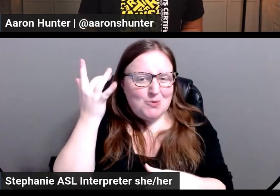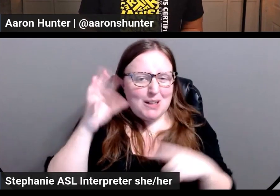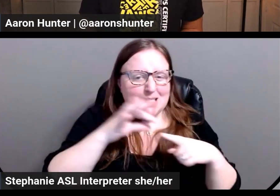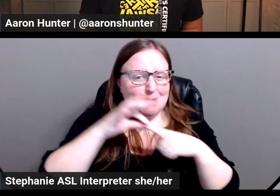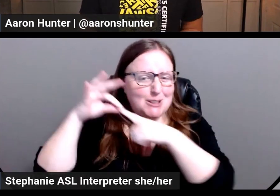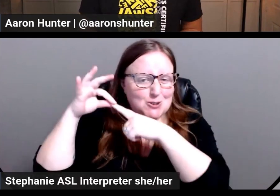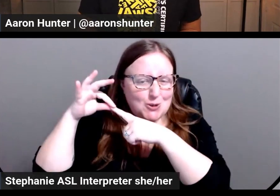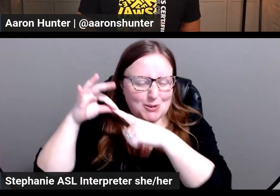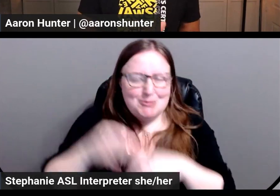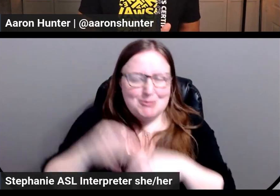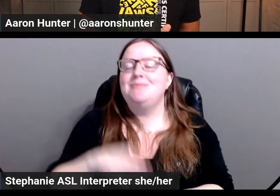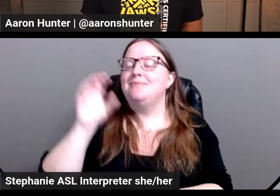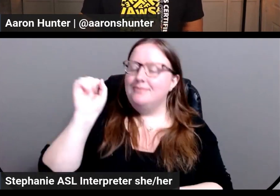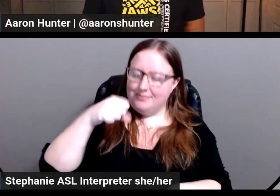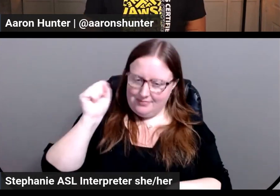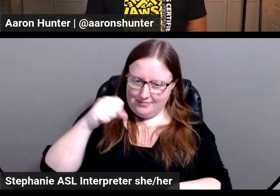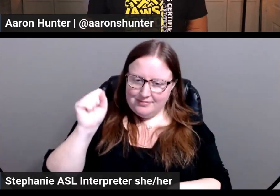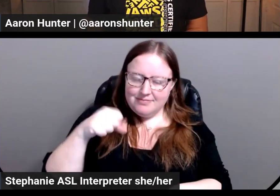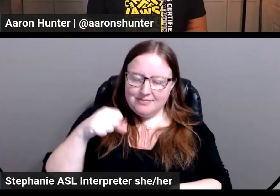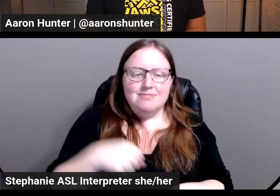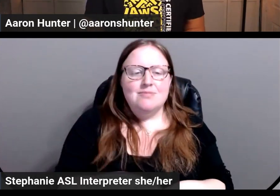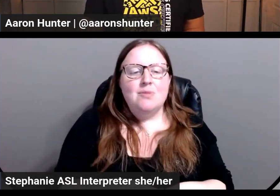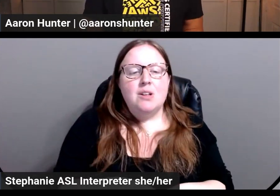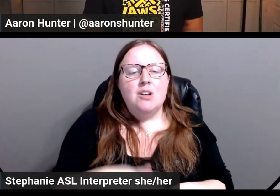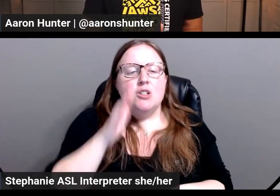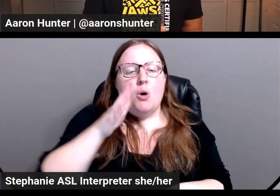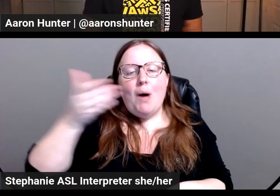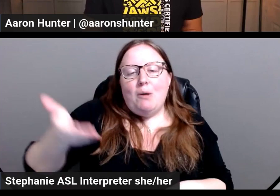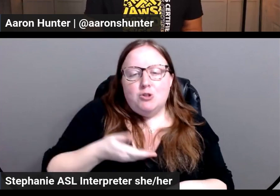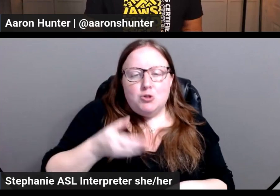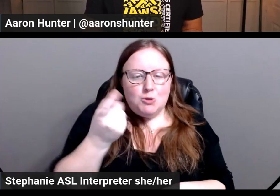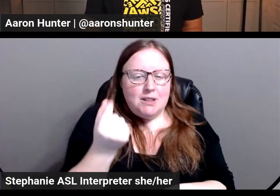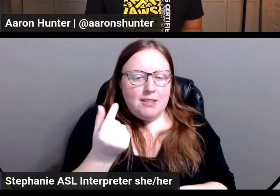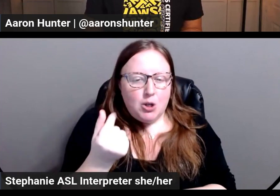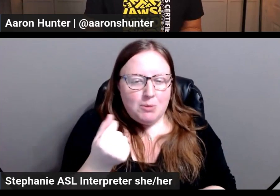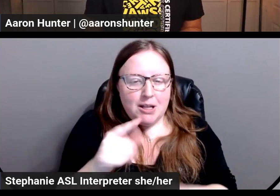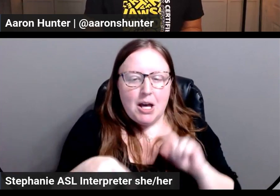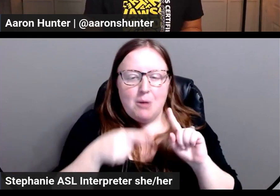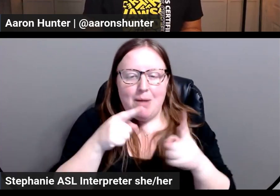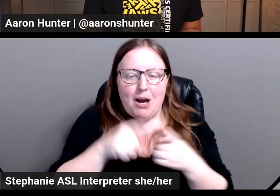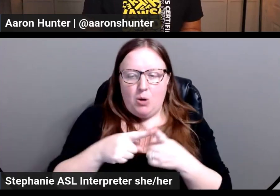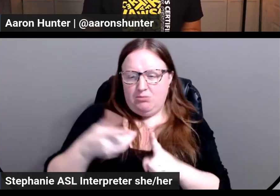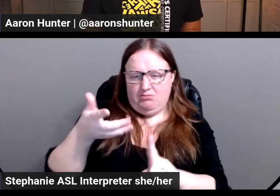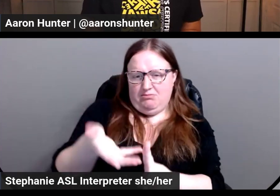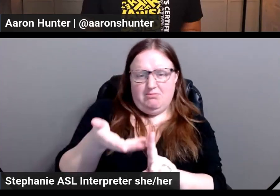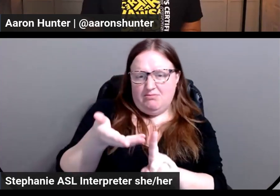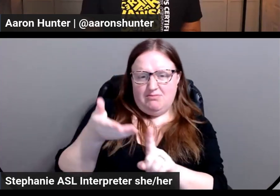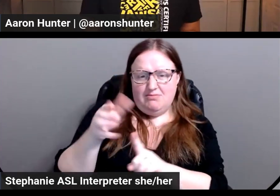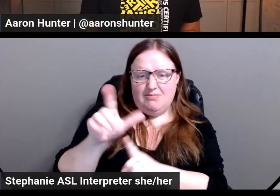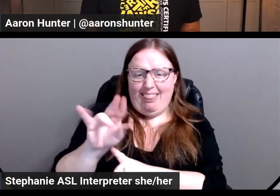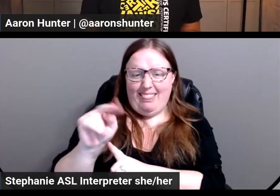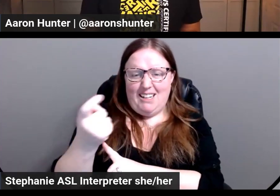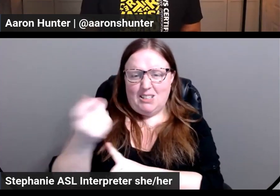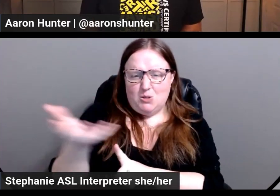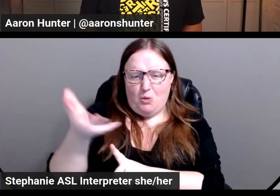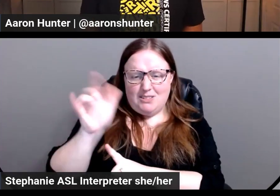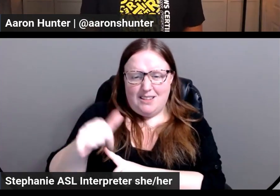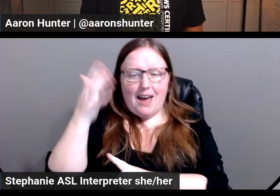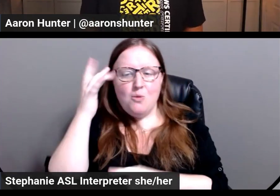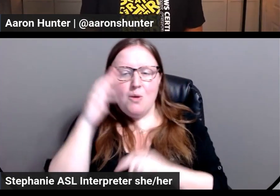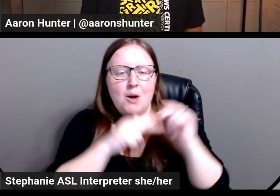Yeah. Well, yeah. Let me sort of introduce a little bit of what it is and sort of why we built